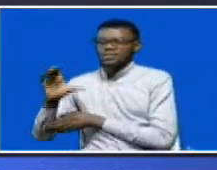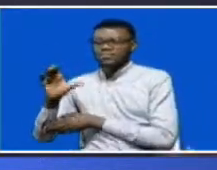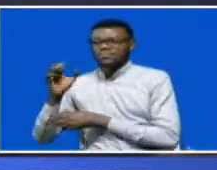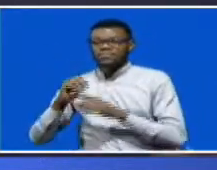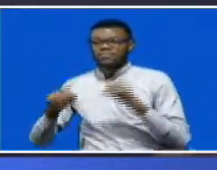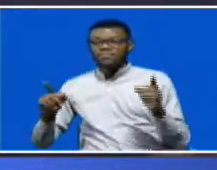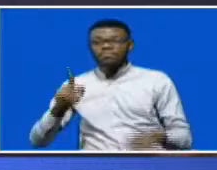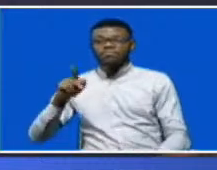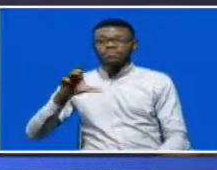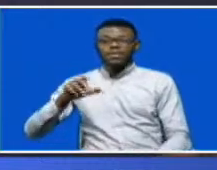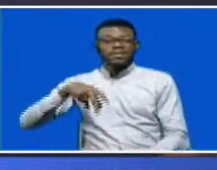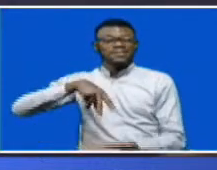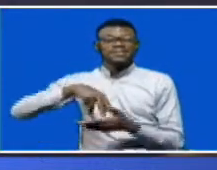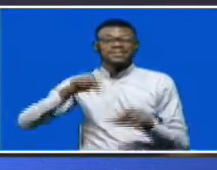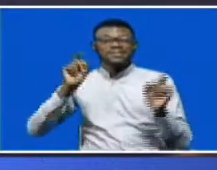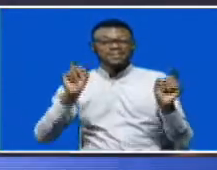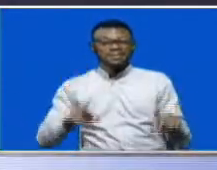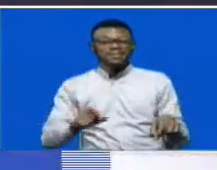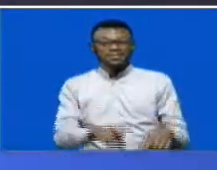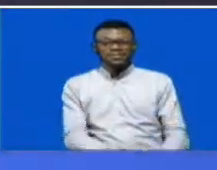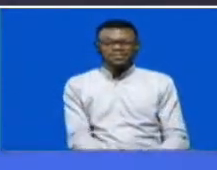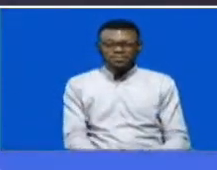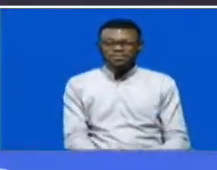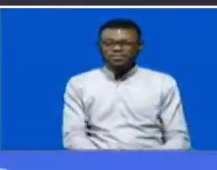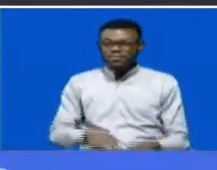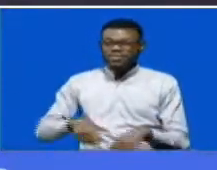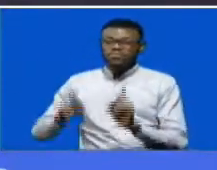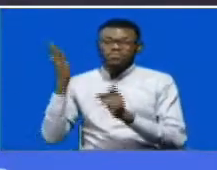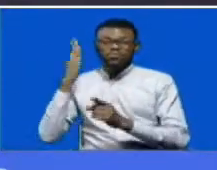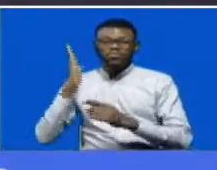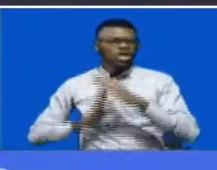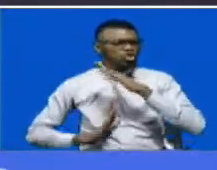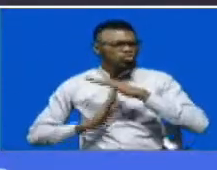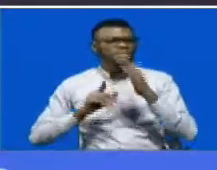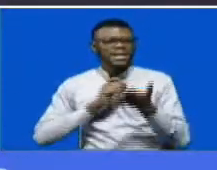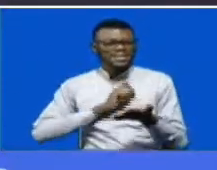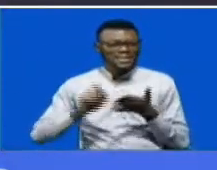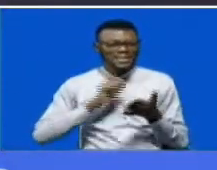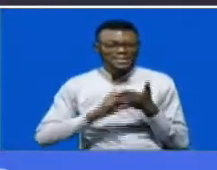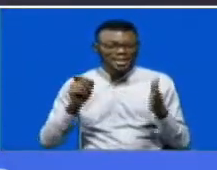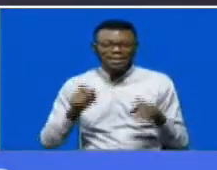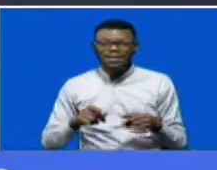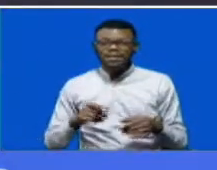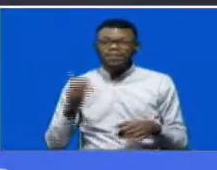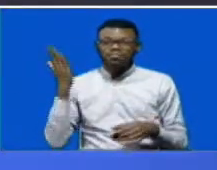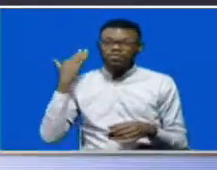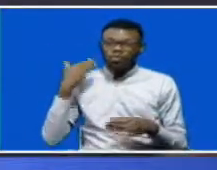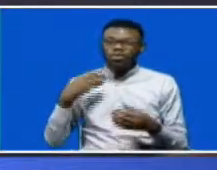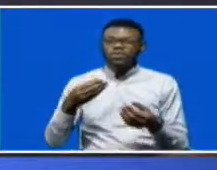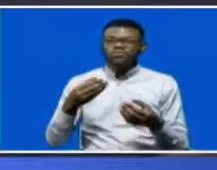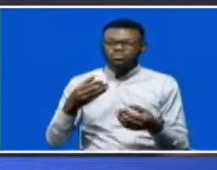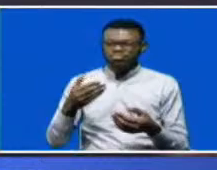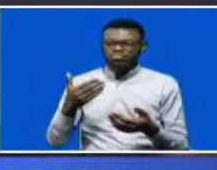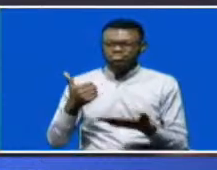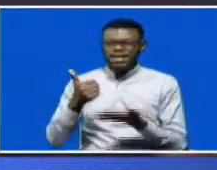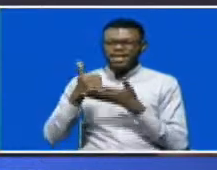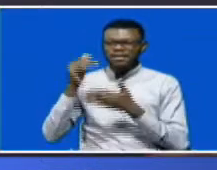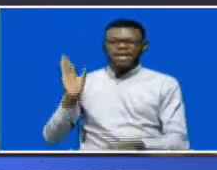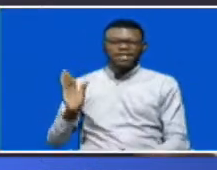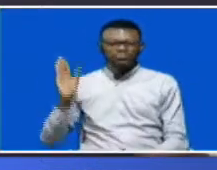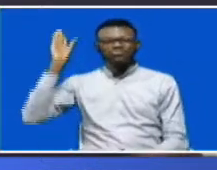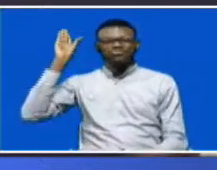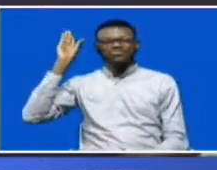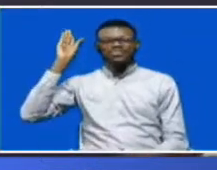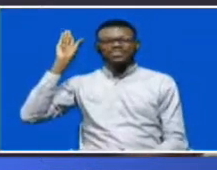stand. Nyachae then was the chief secretary, so it's the one who was to swear me in as